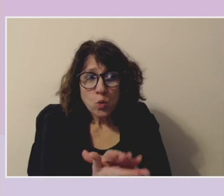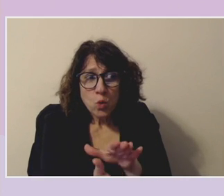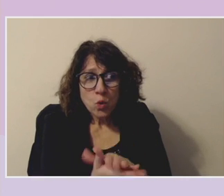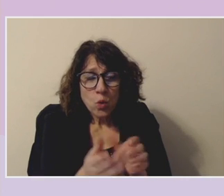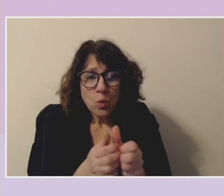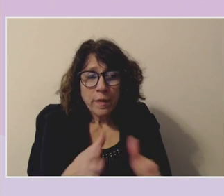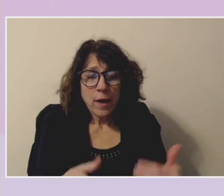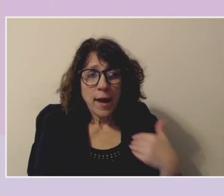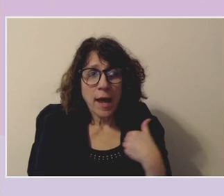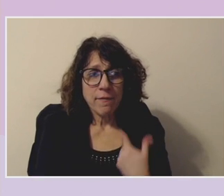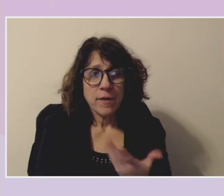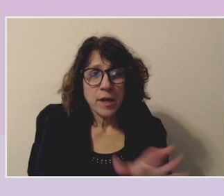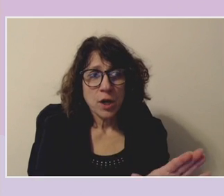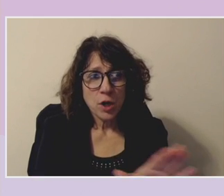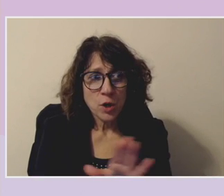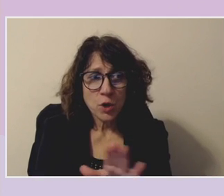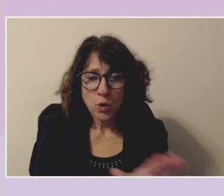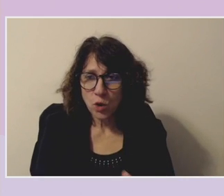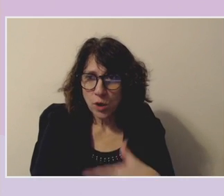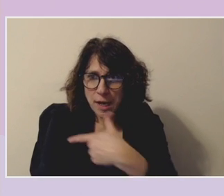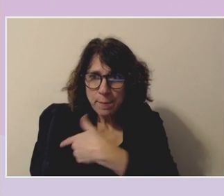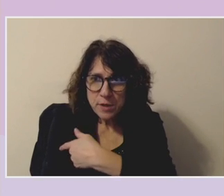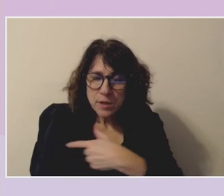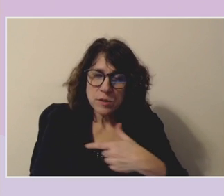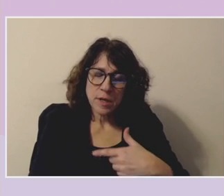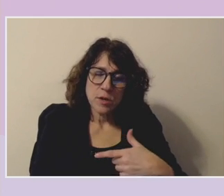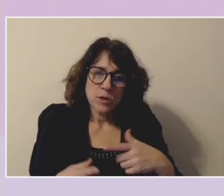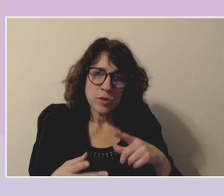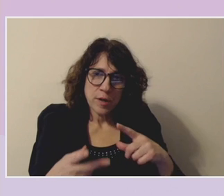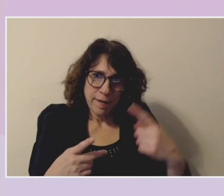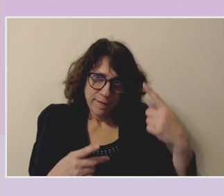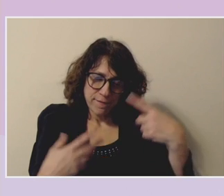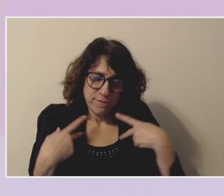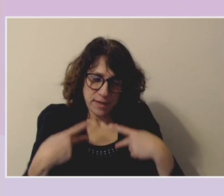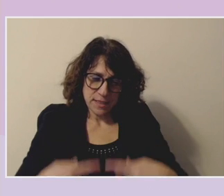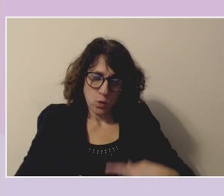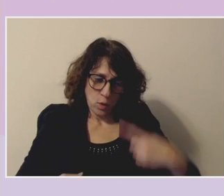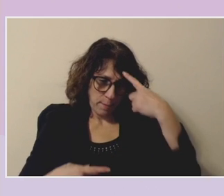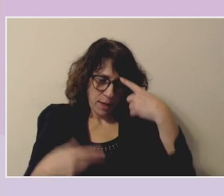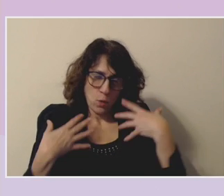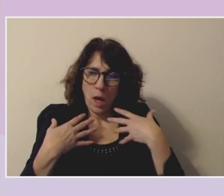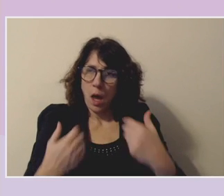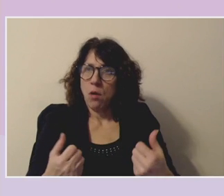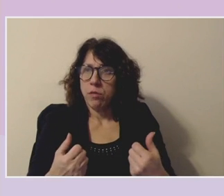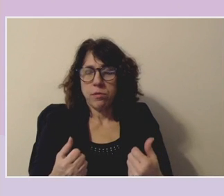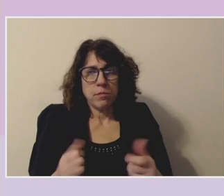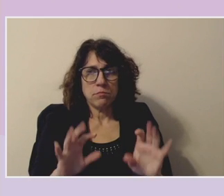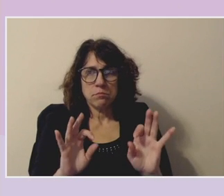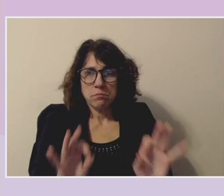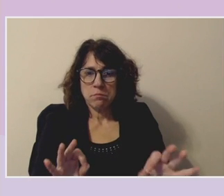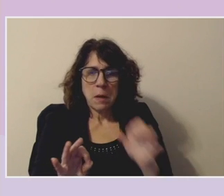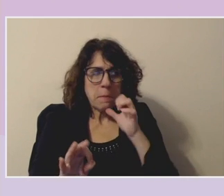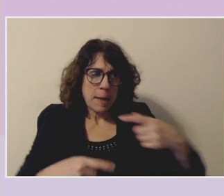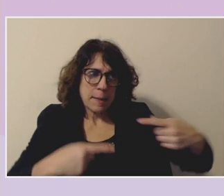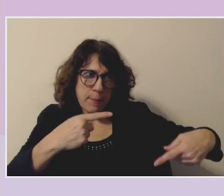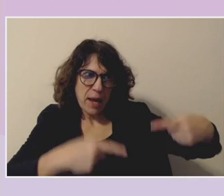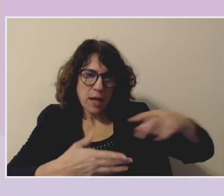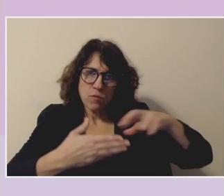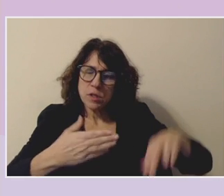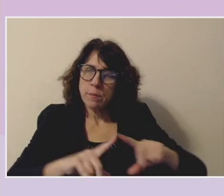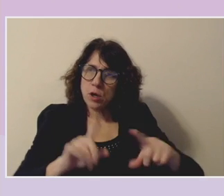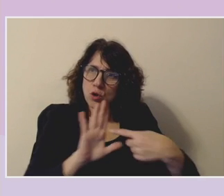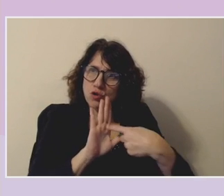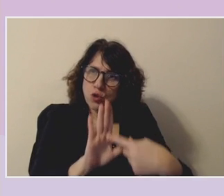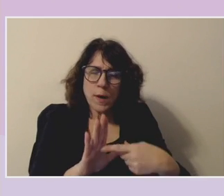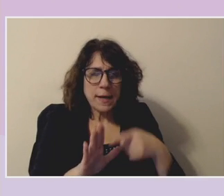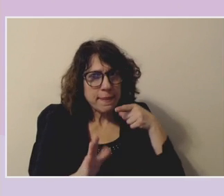your immunizations, your physical and your mental health. Right. And not that they need the results necessarily, but showing that this is as